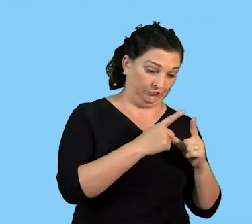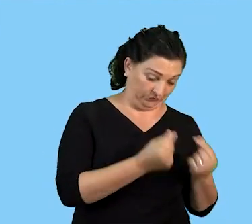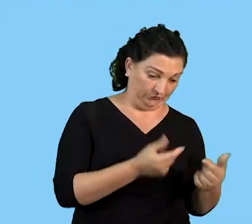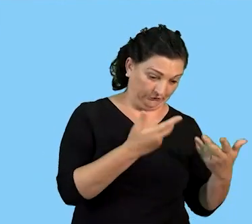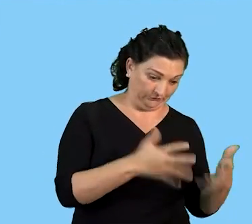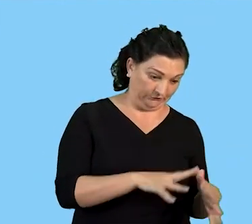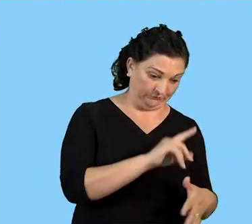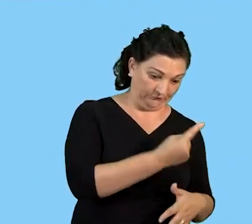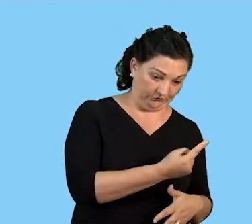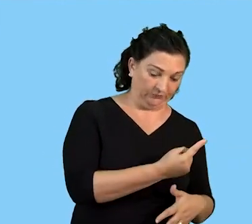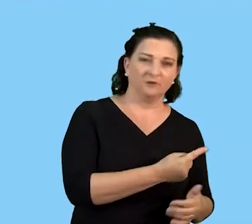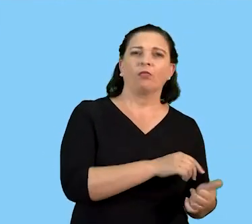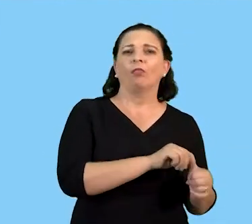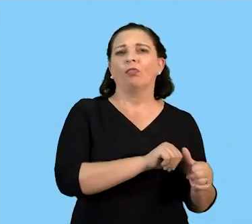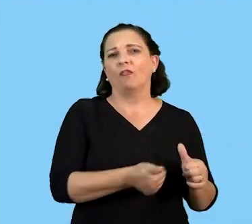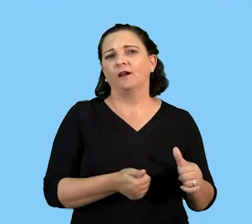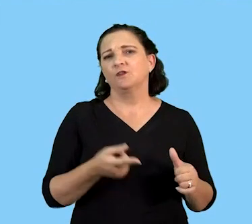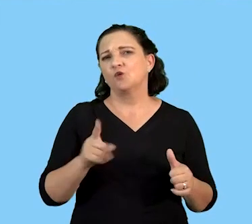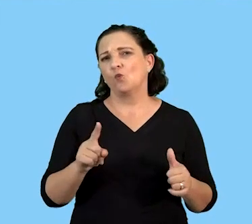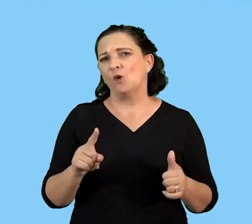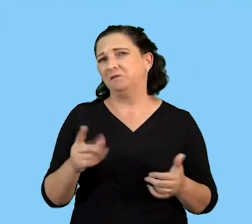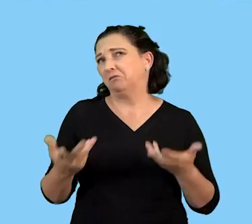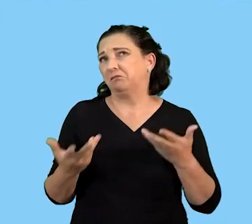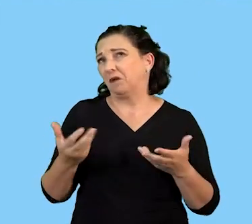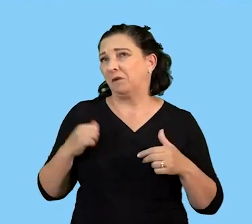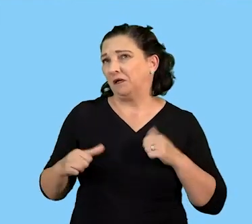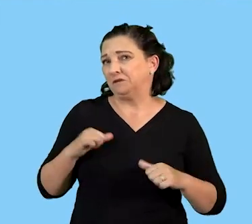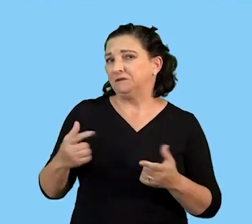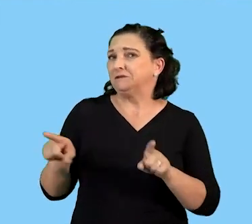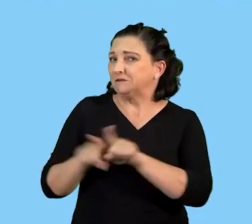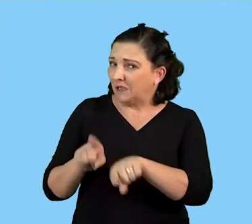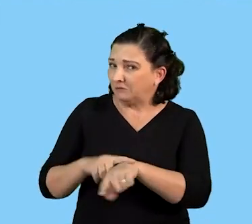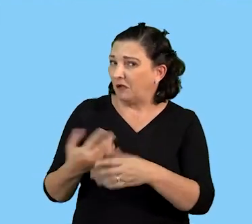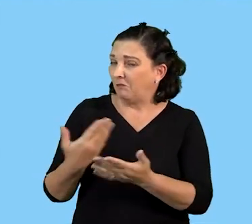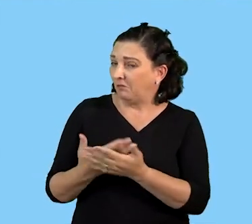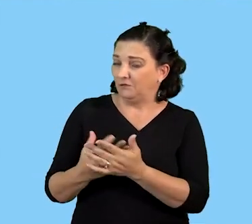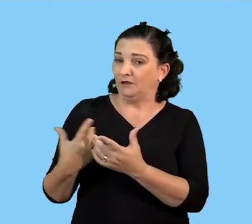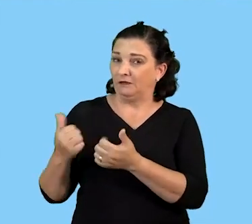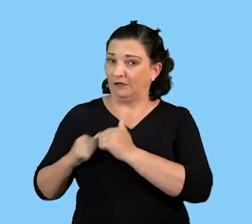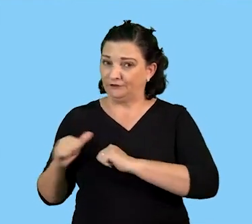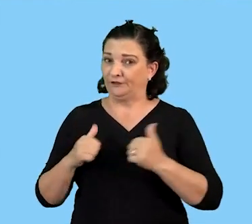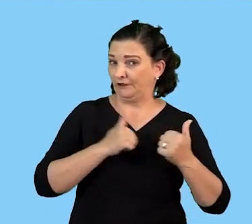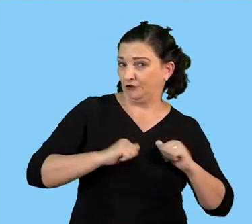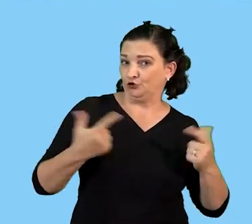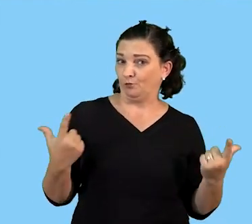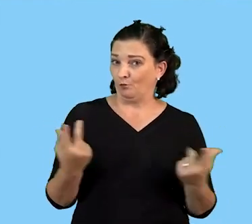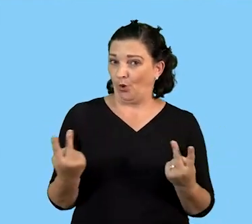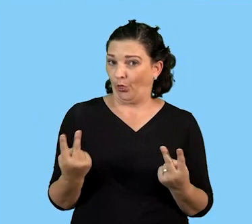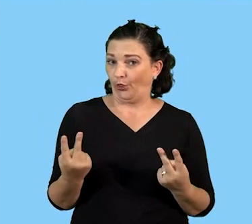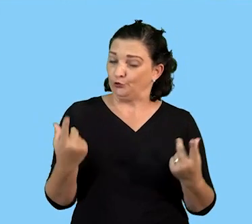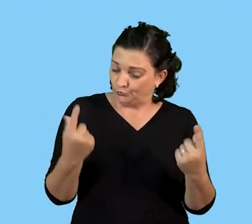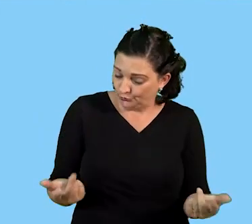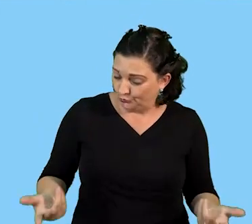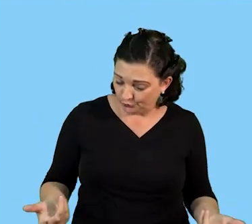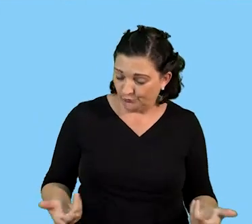at first, and then you also need to decide which activities can be done concurrently. Then you can plot those activities